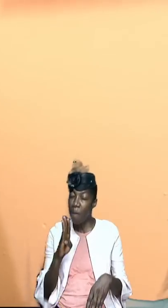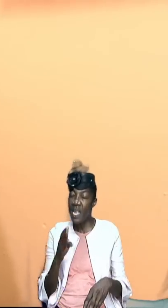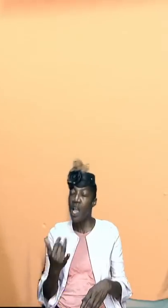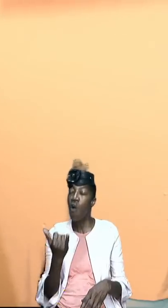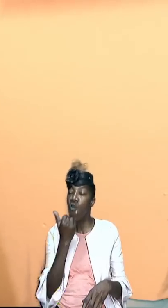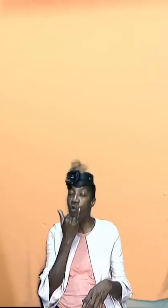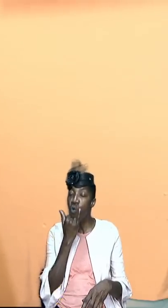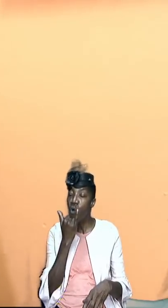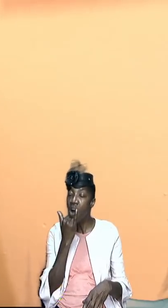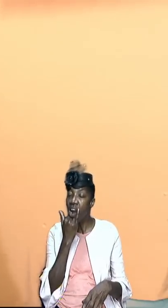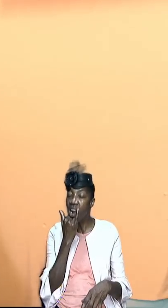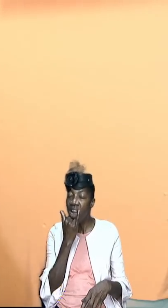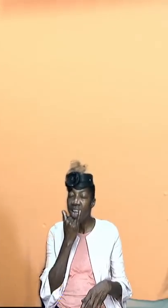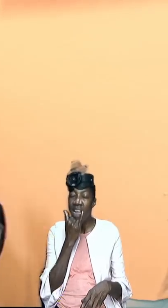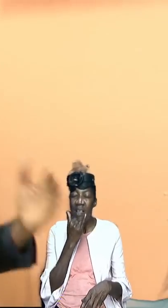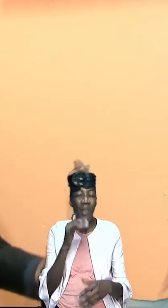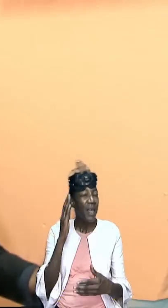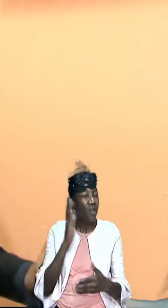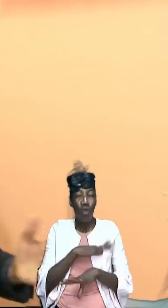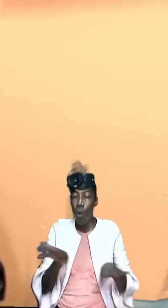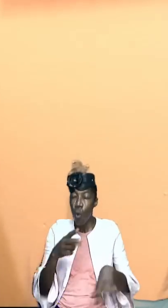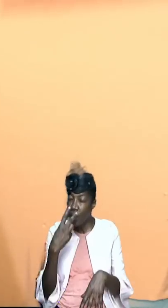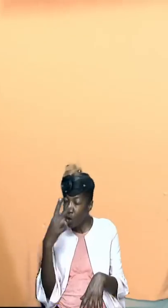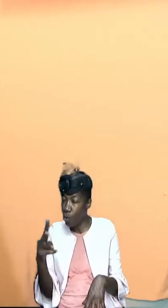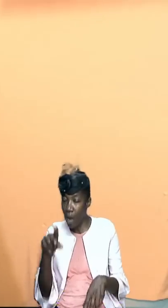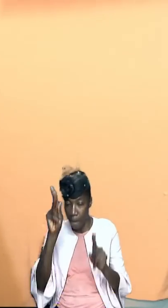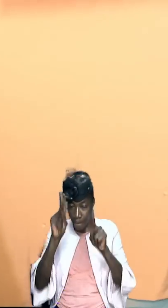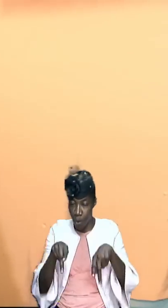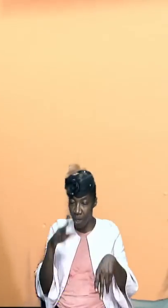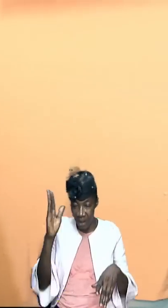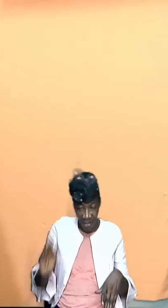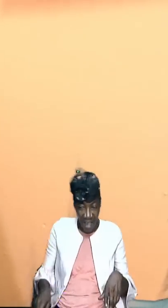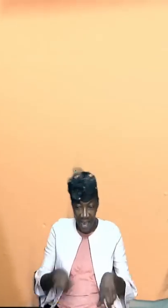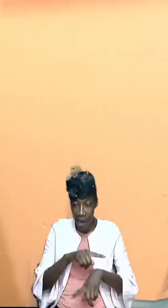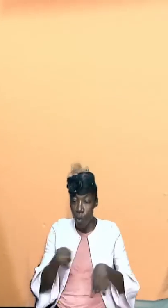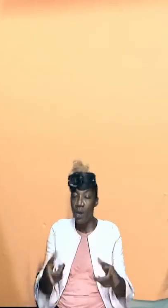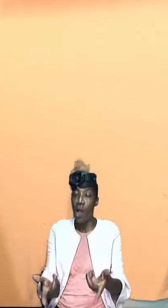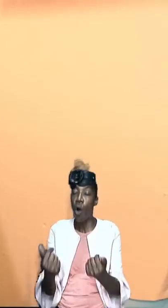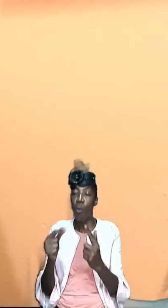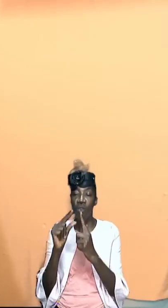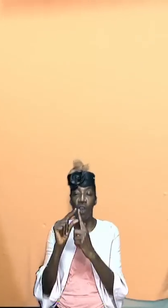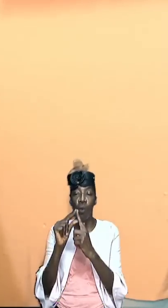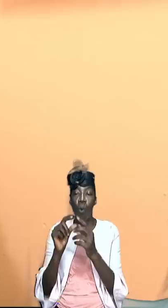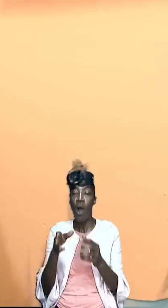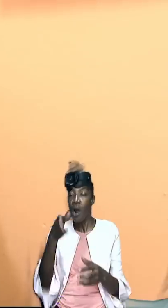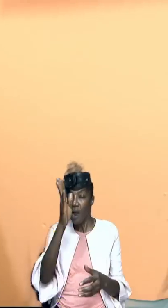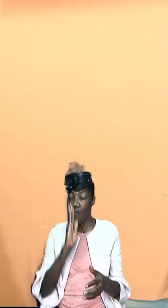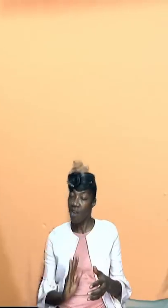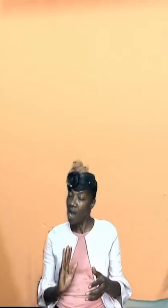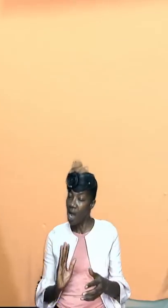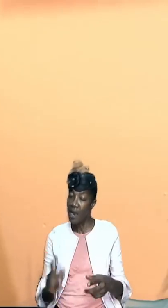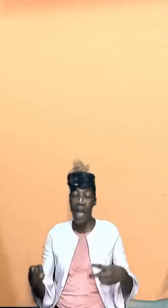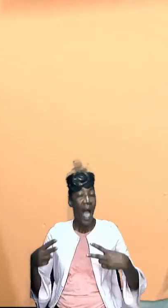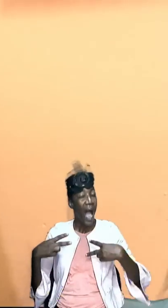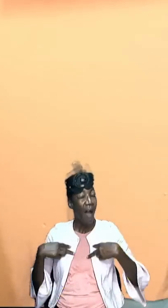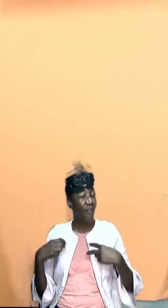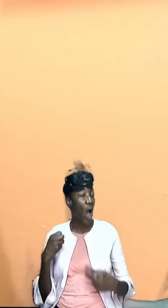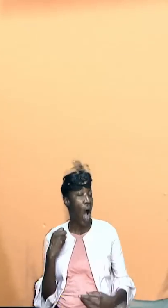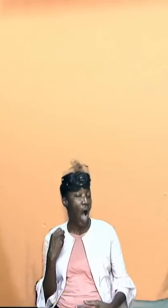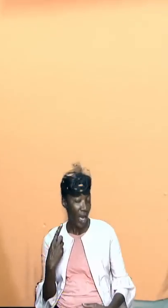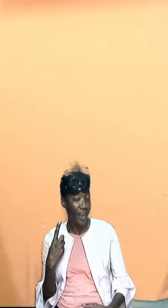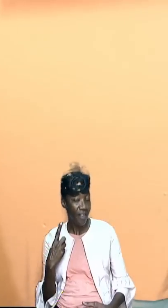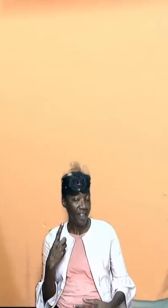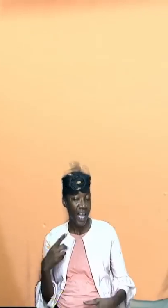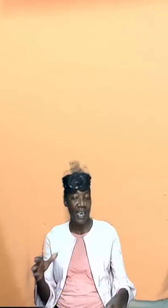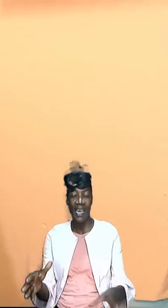overlooked. There are things that can be put aside. But when it comes to the Word of God, we have just got to understand that we